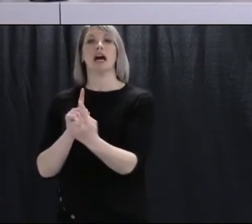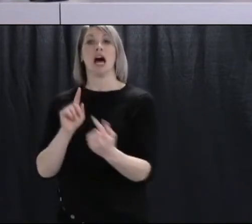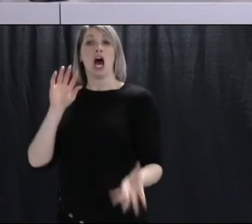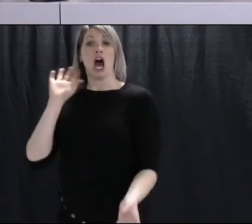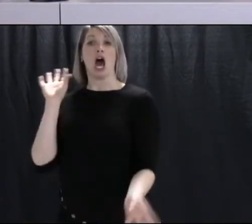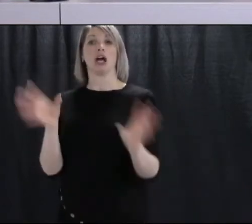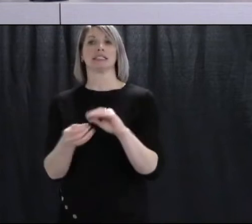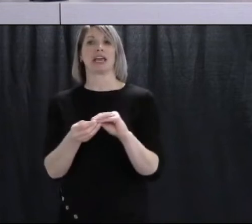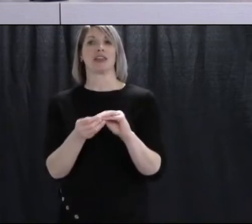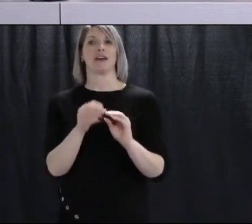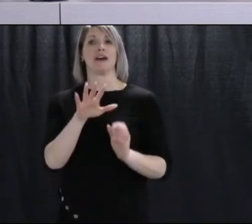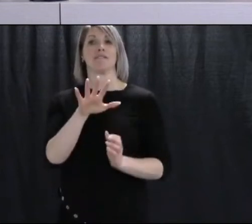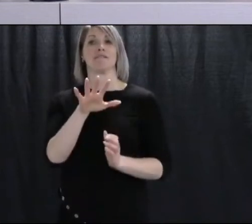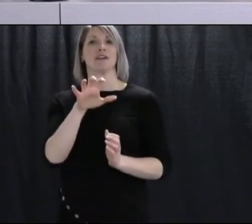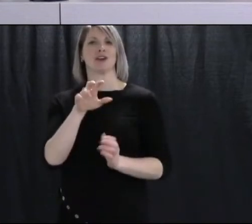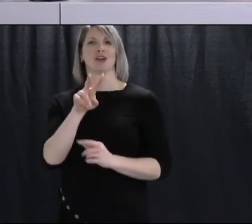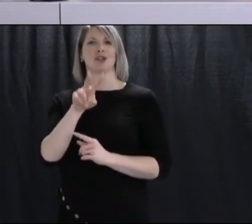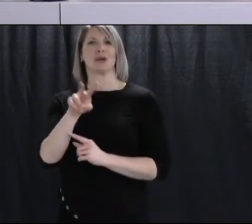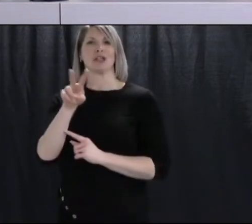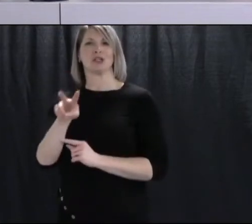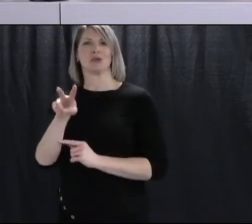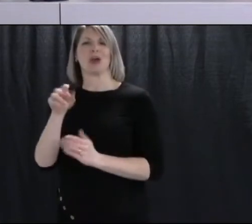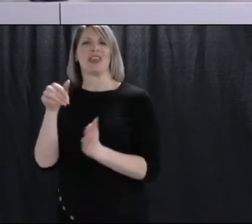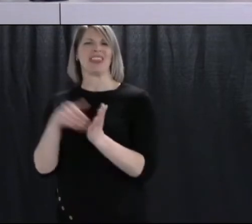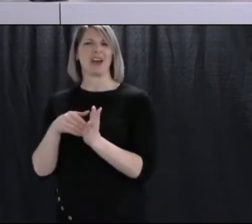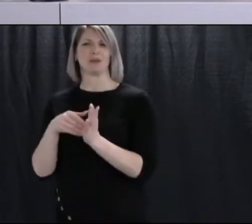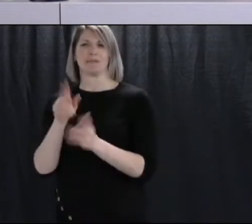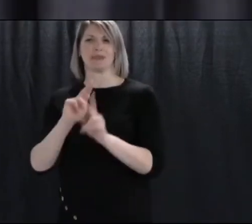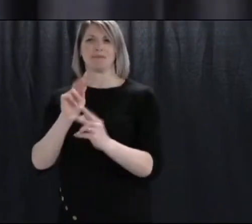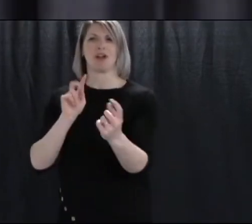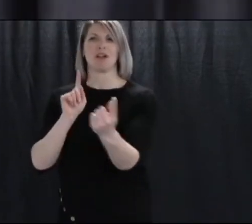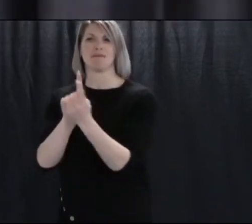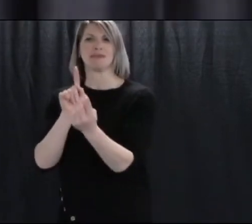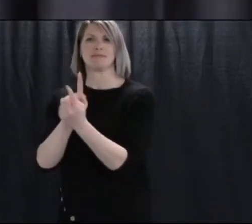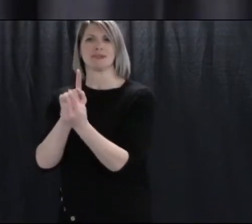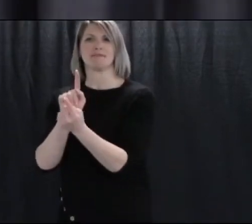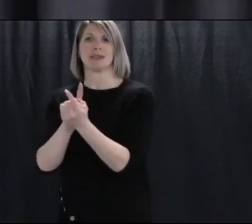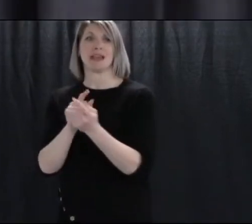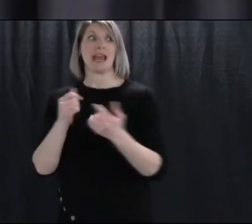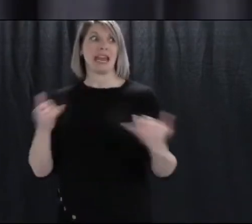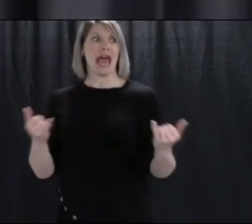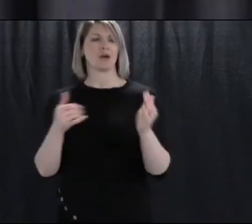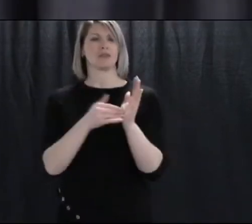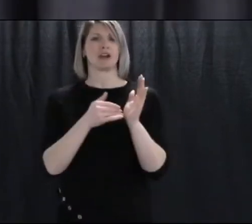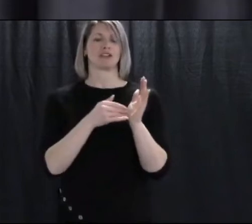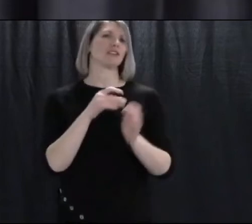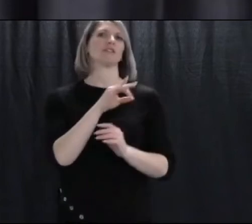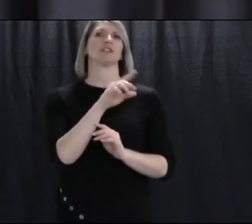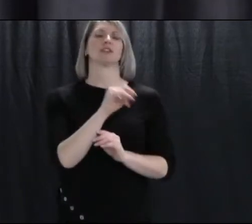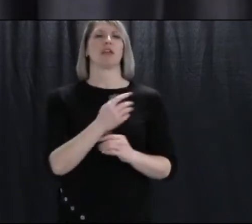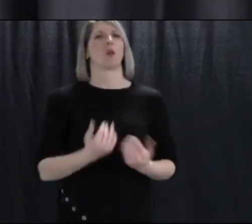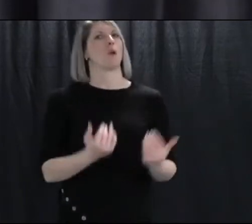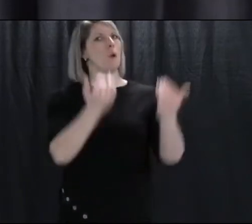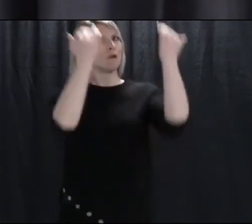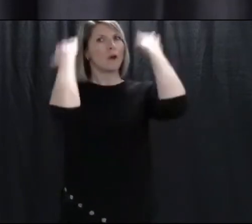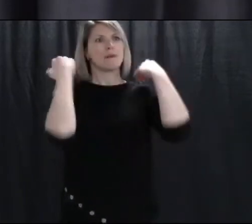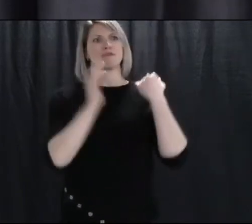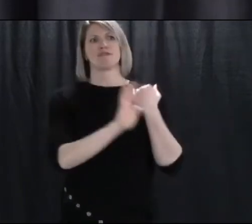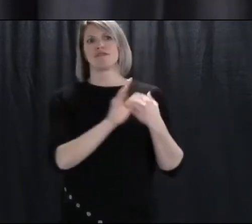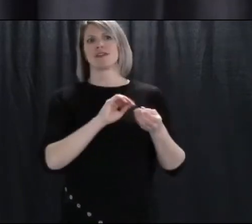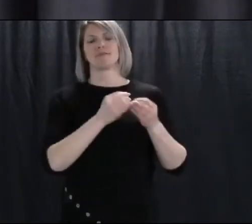Dr. Fitzgerald's going through, really. It's difficult, Peter, it really is. But at the end of the day, you look at